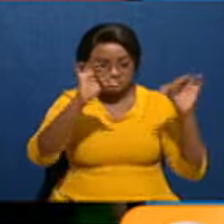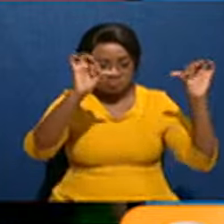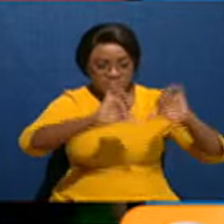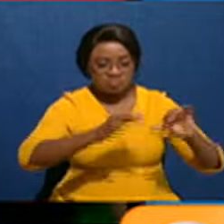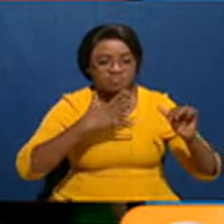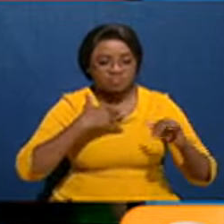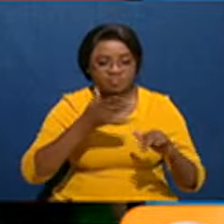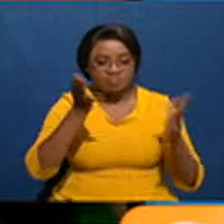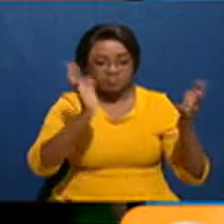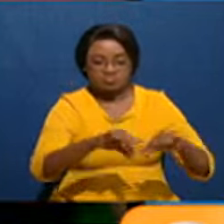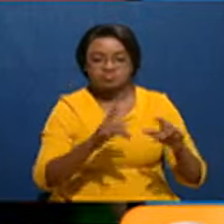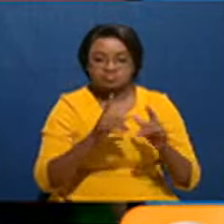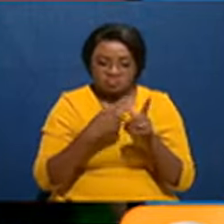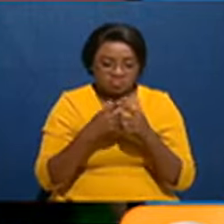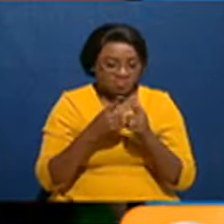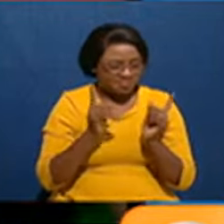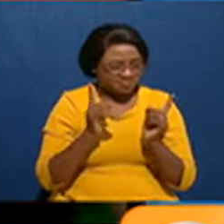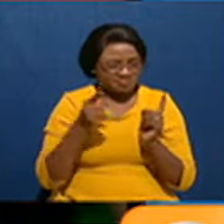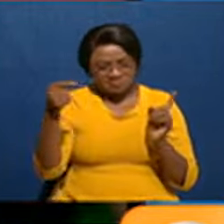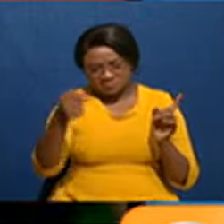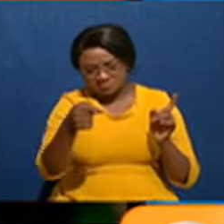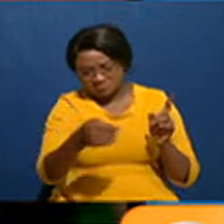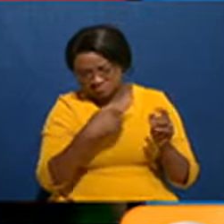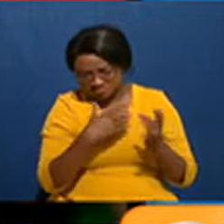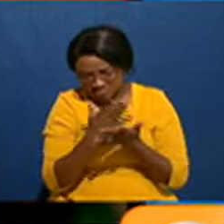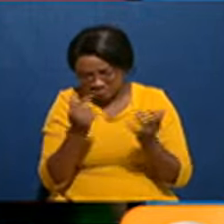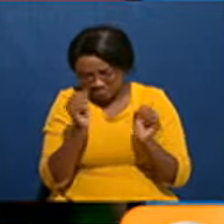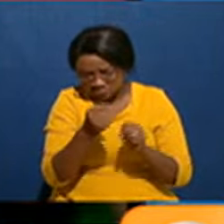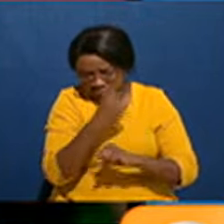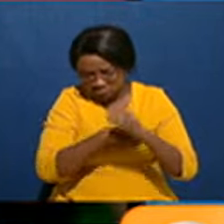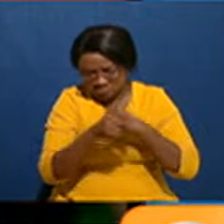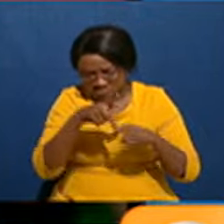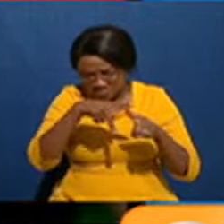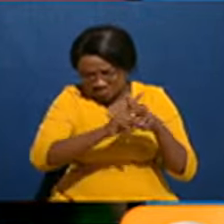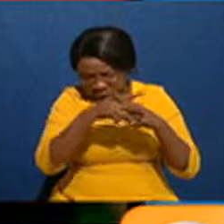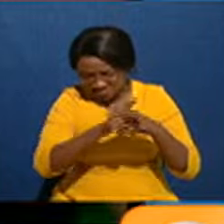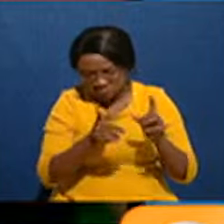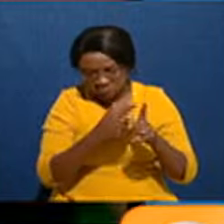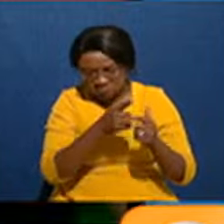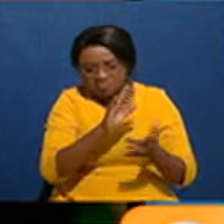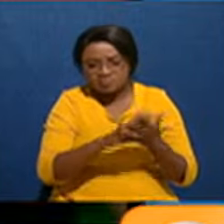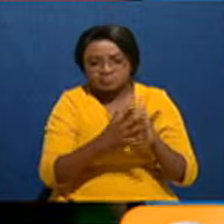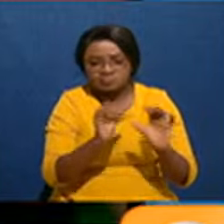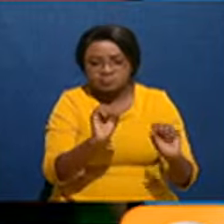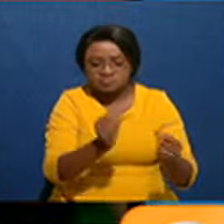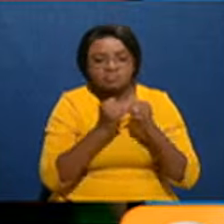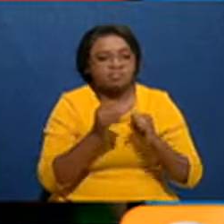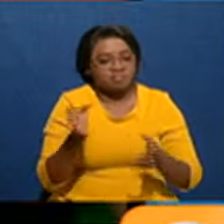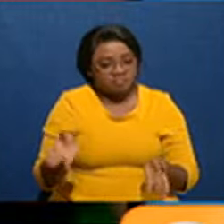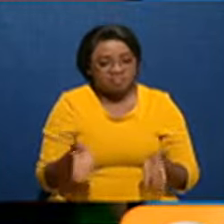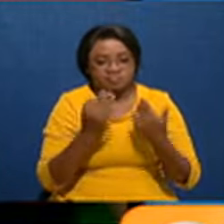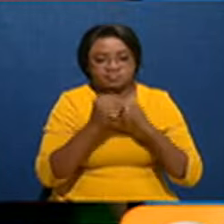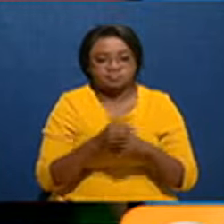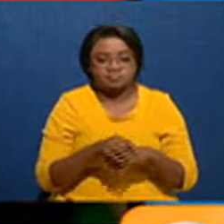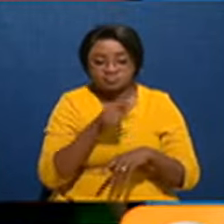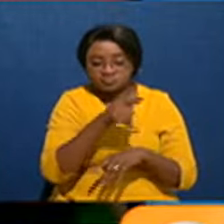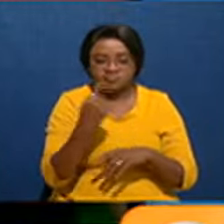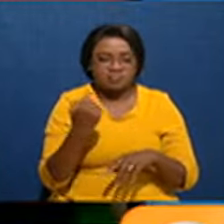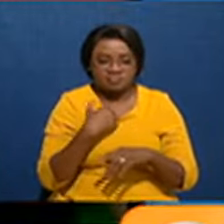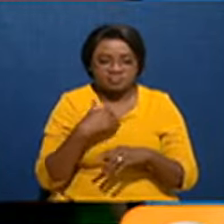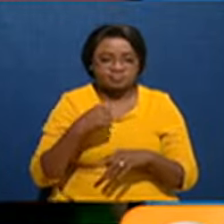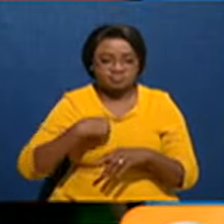become sound, and they're safe for occupation. So they're about over 75%, and we know